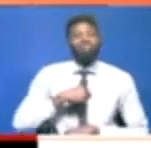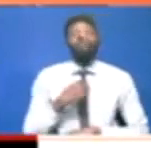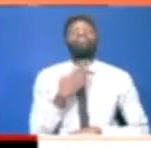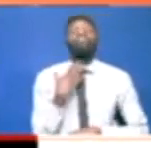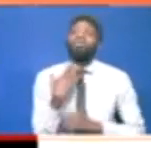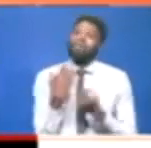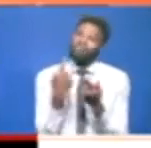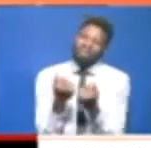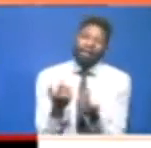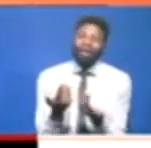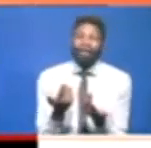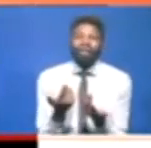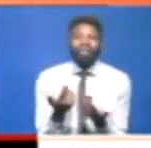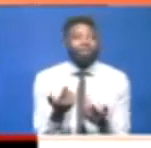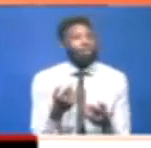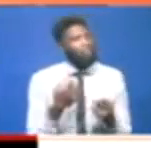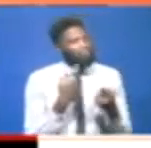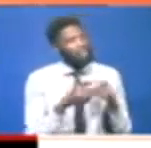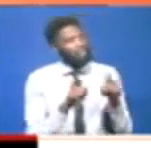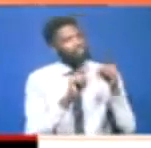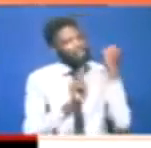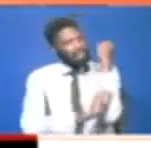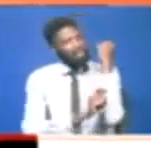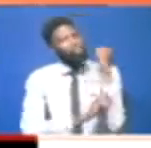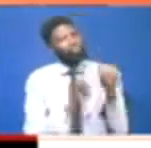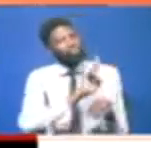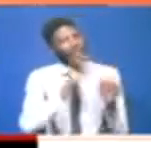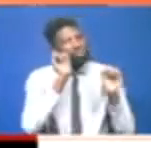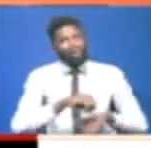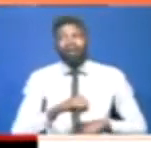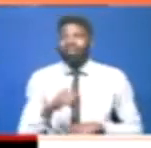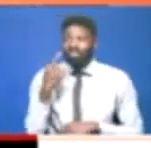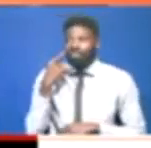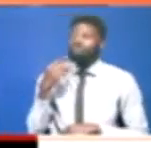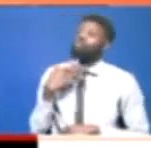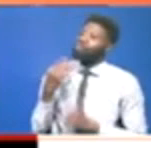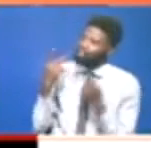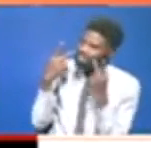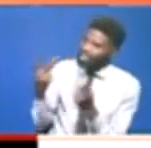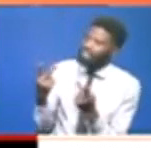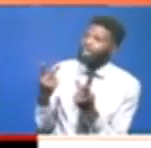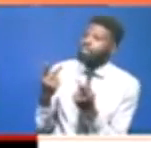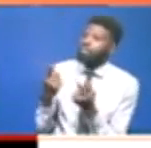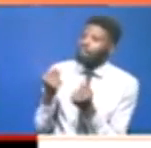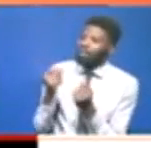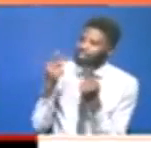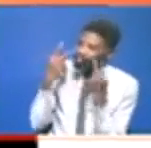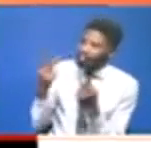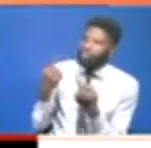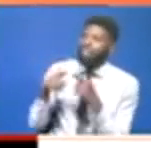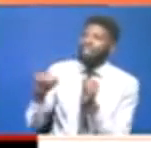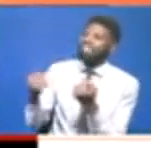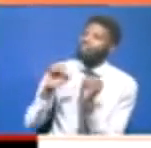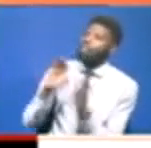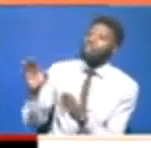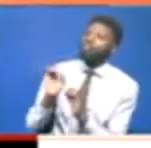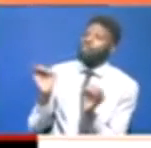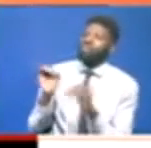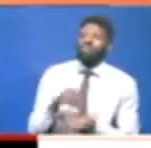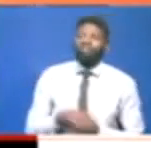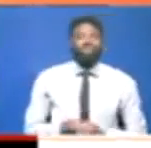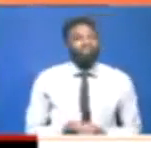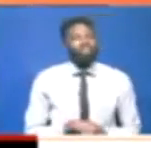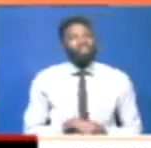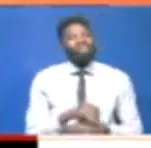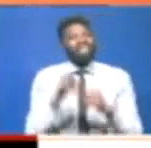yes, spending it is every very, time you'll very be high. Yeah, you'll be going to check and you find that you're not saving anything. And then, so you can start even